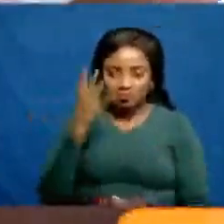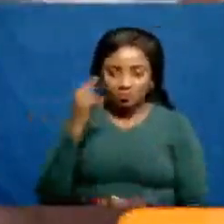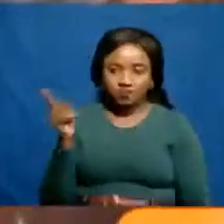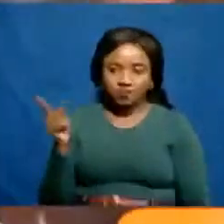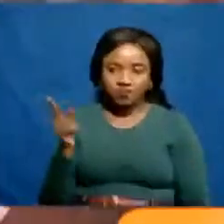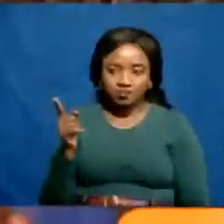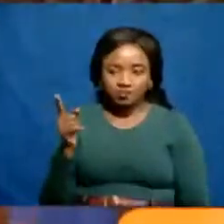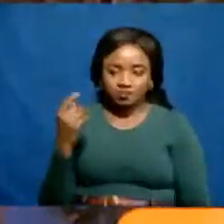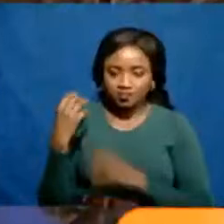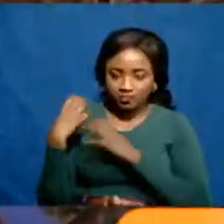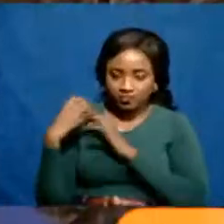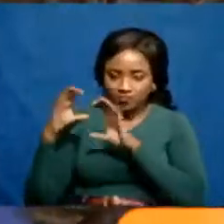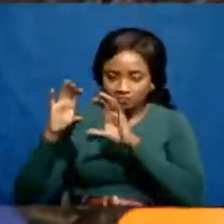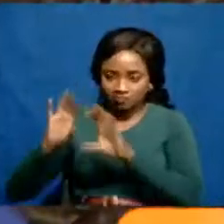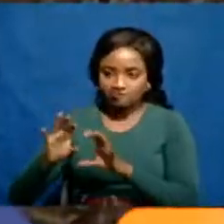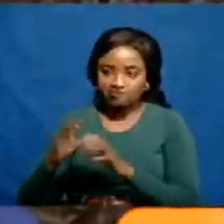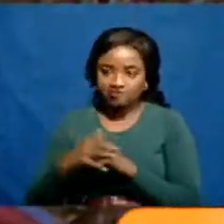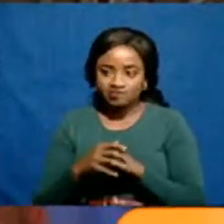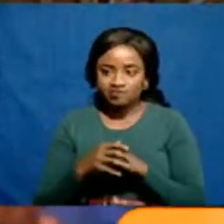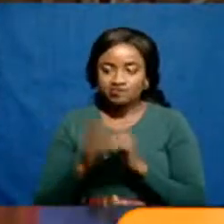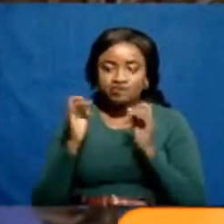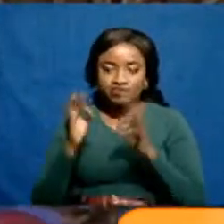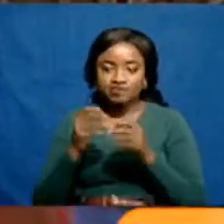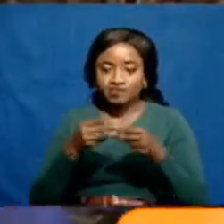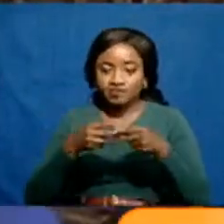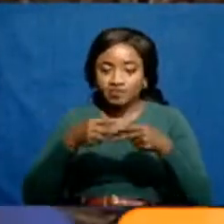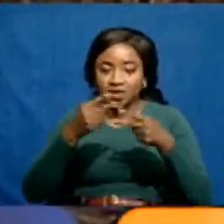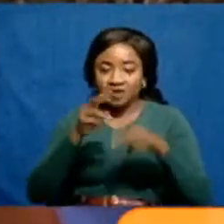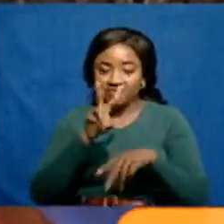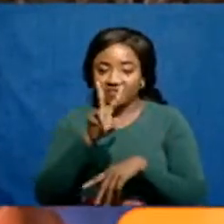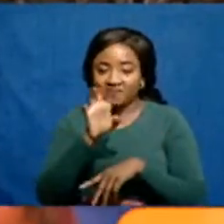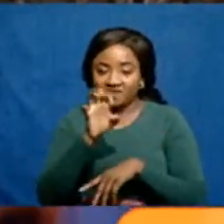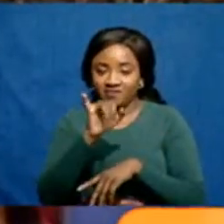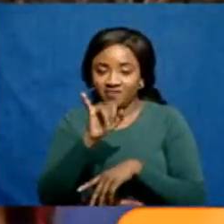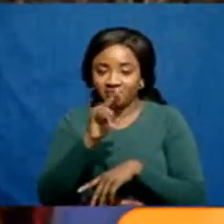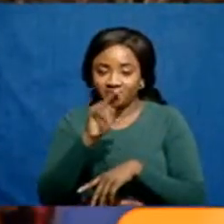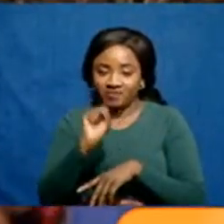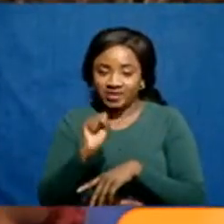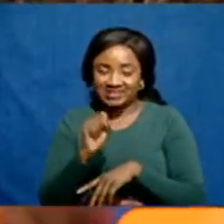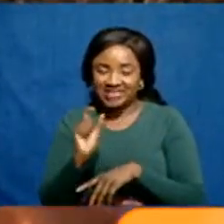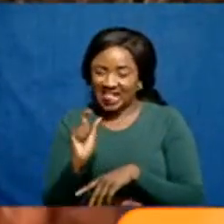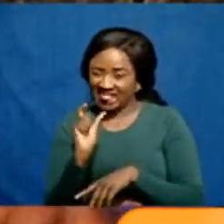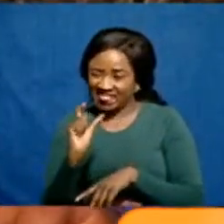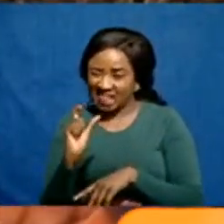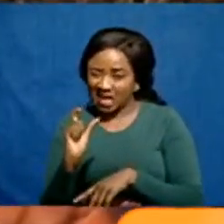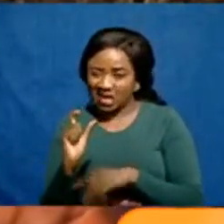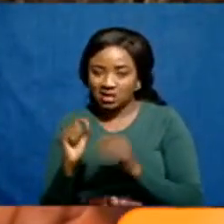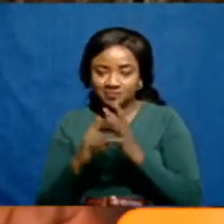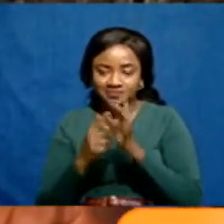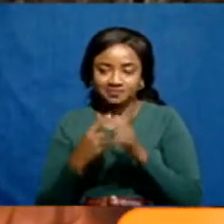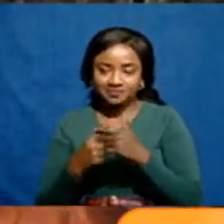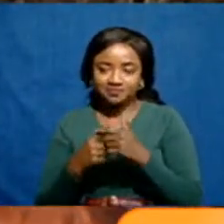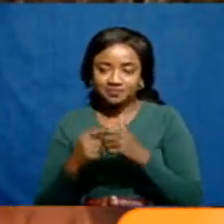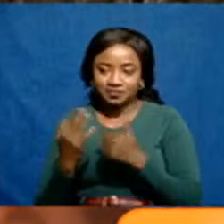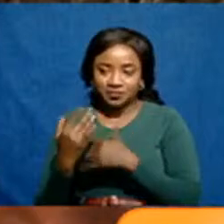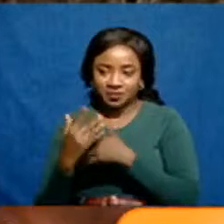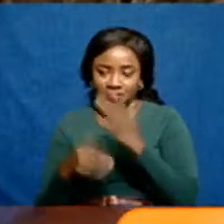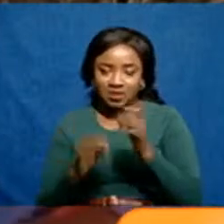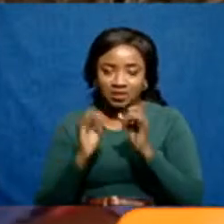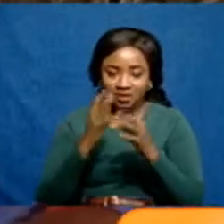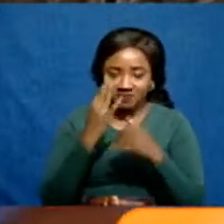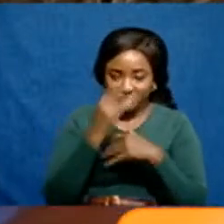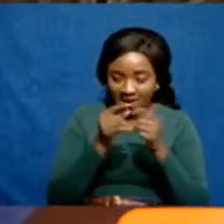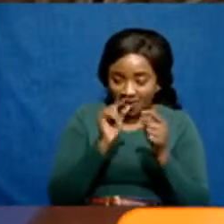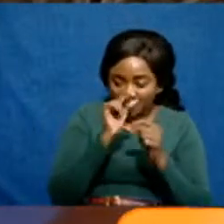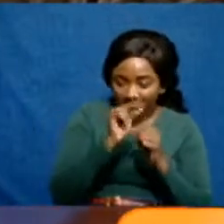Maa culture. The thicker the veins, the better the season. The lesser the veins, the blood going through tells